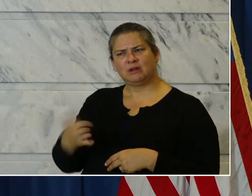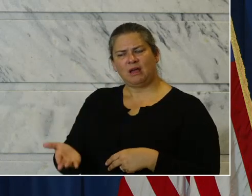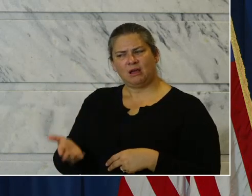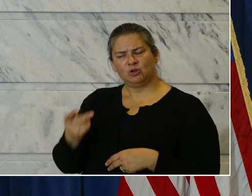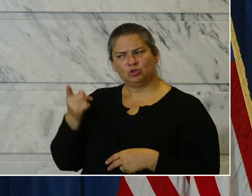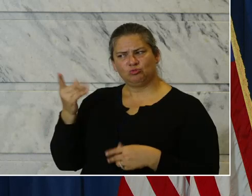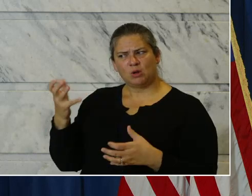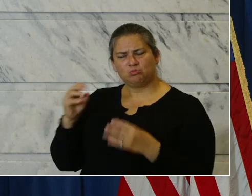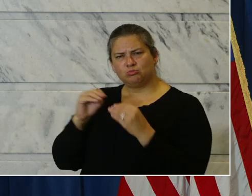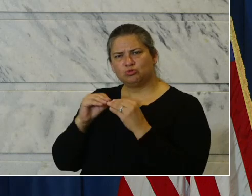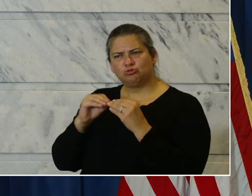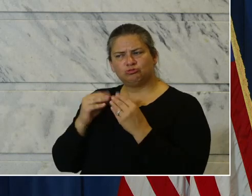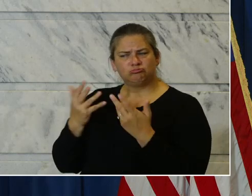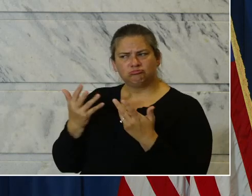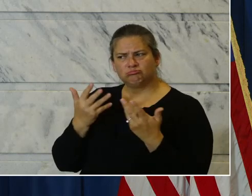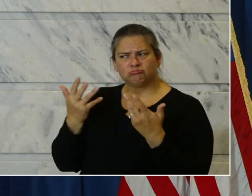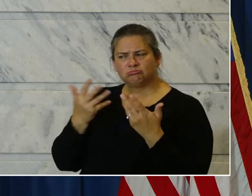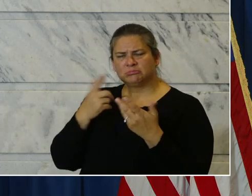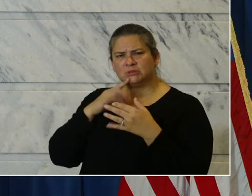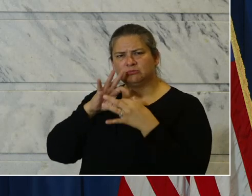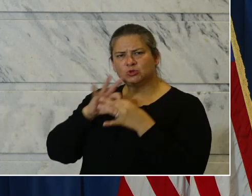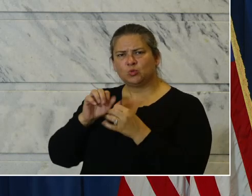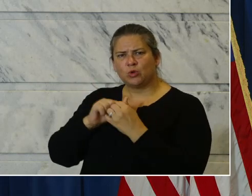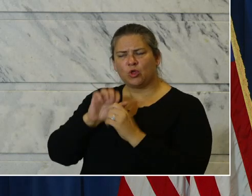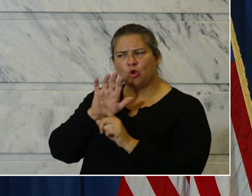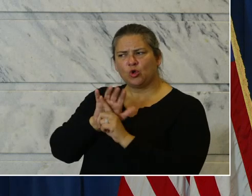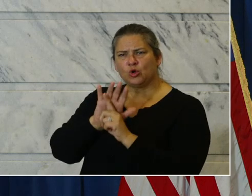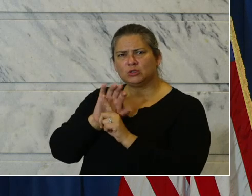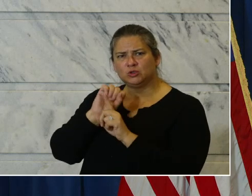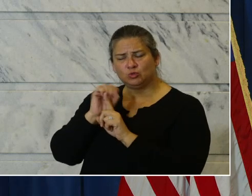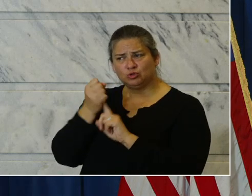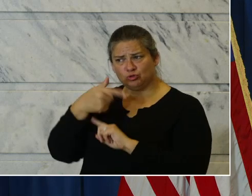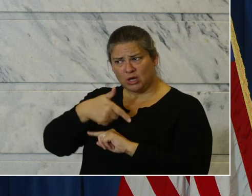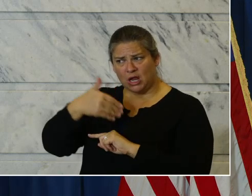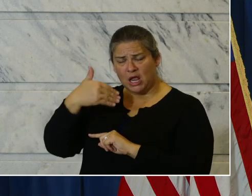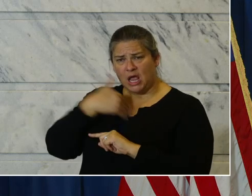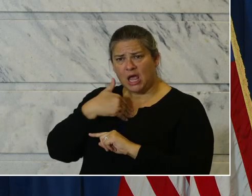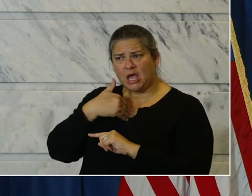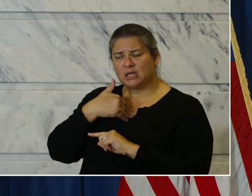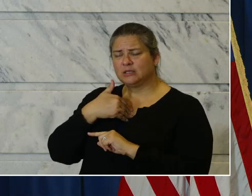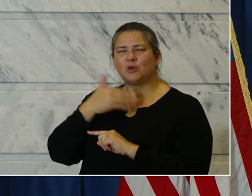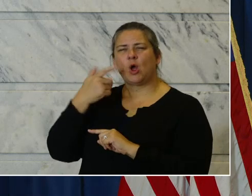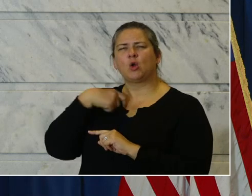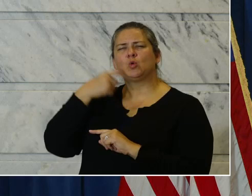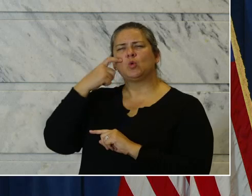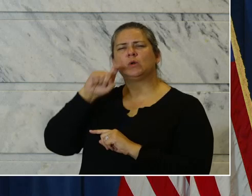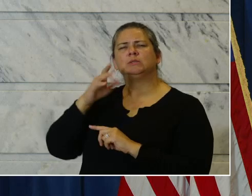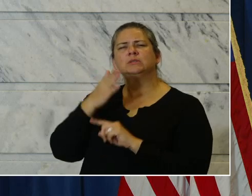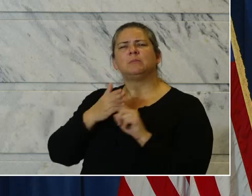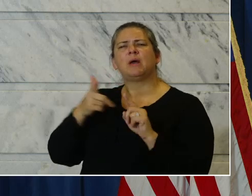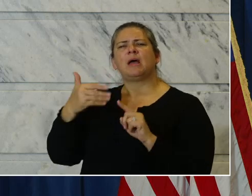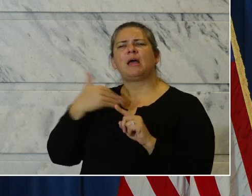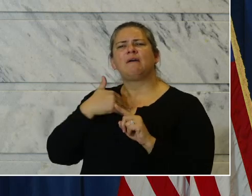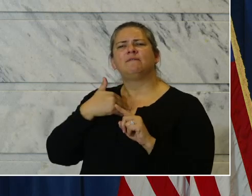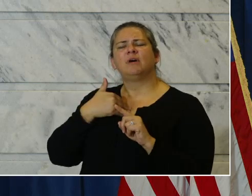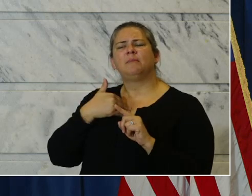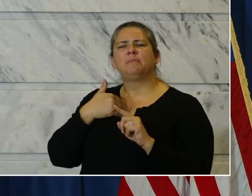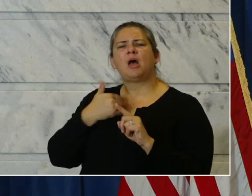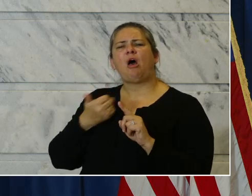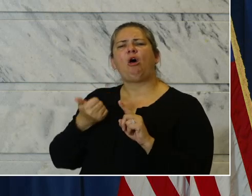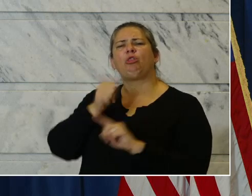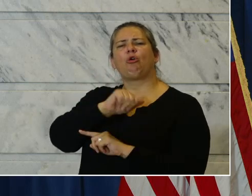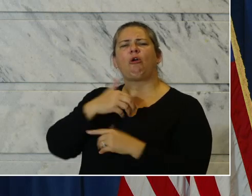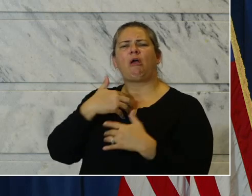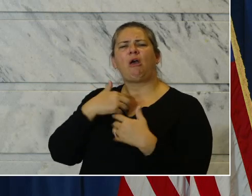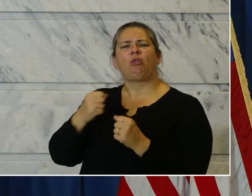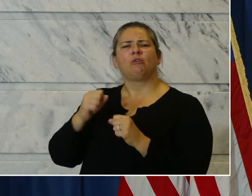personal information, but can you say anything about her situation and whether she had, a lot of people have other underlying conditions.